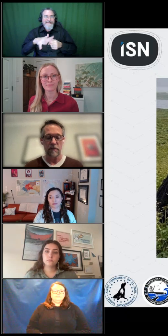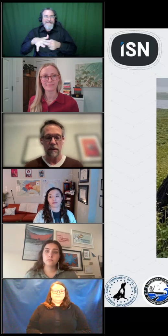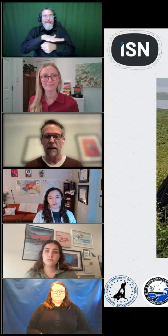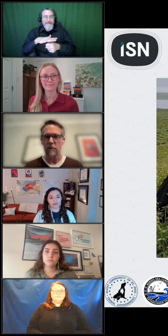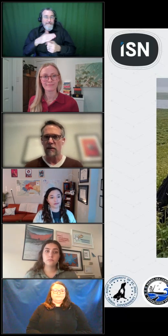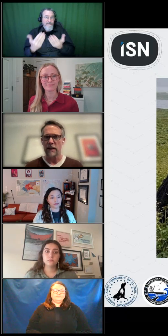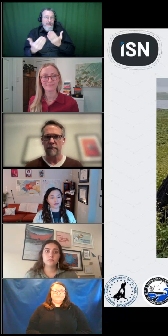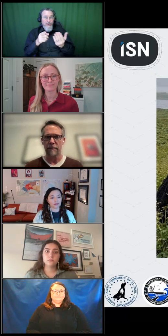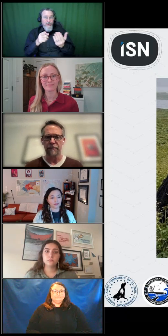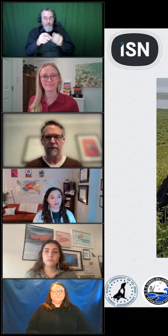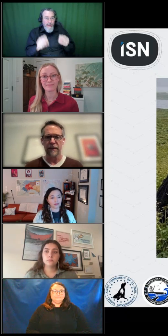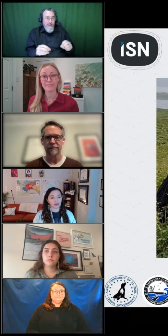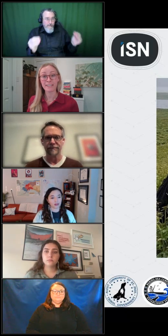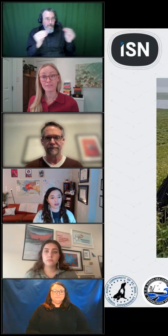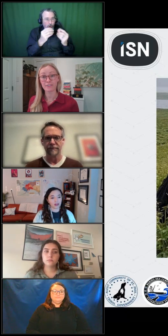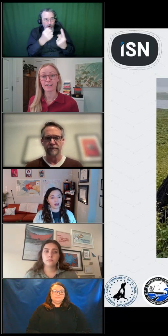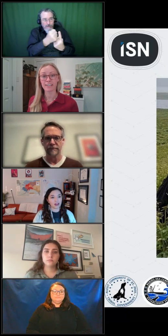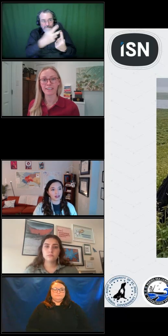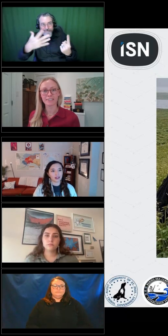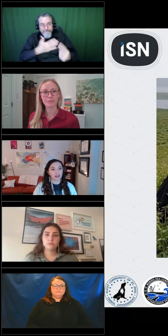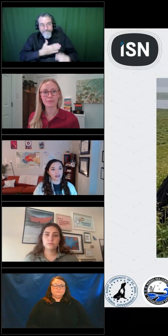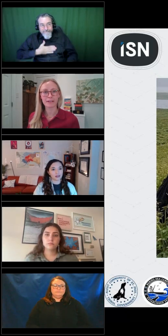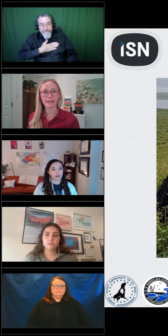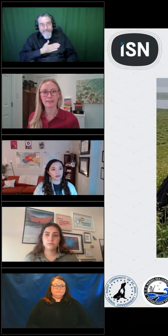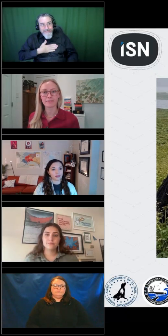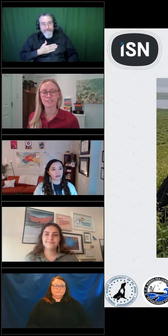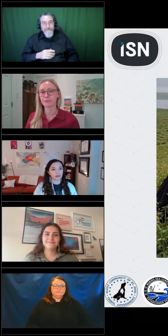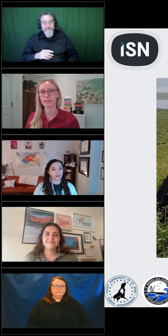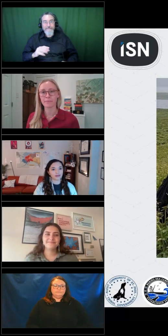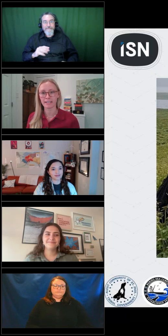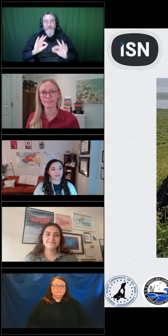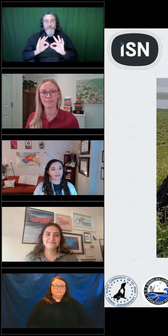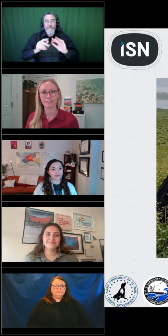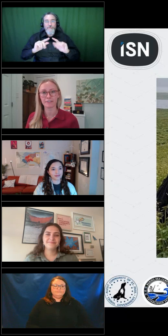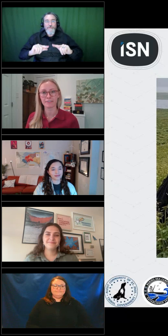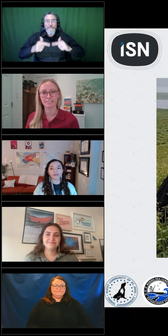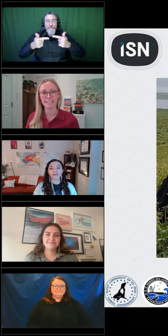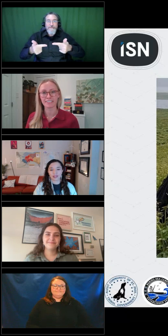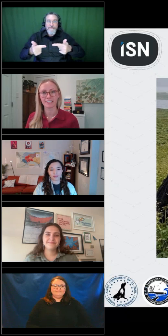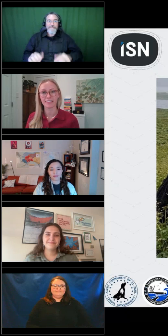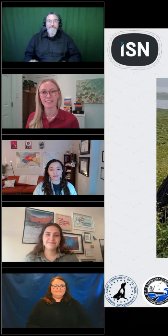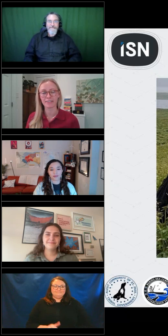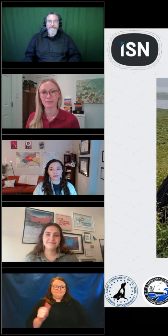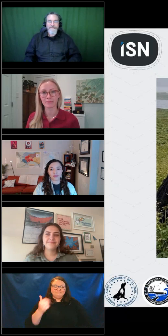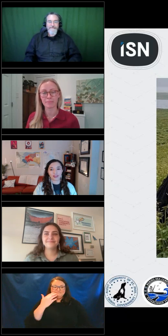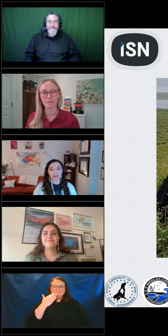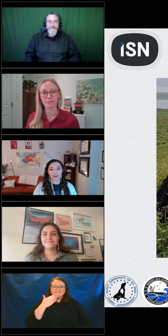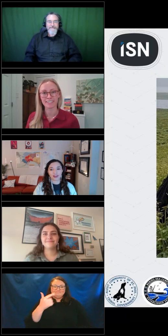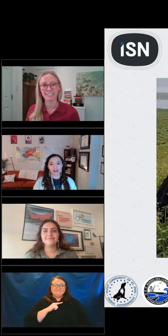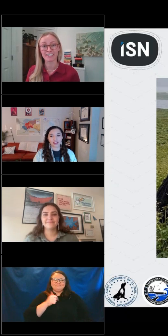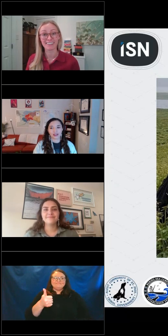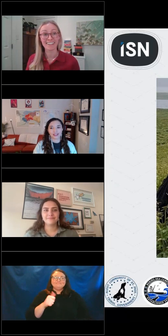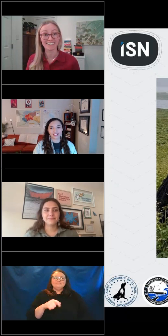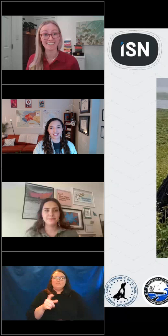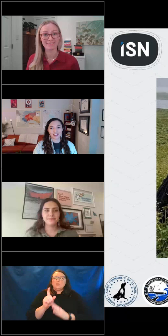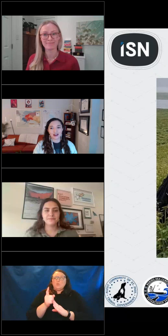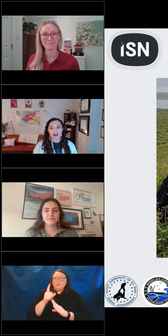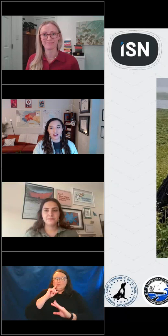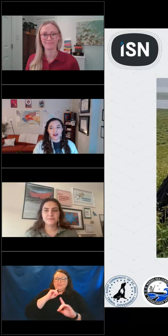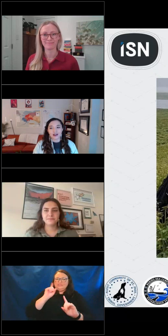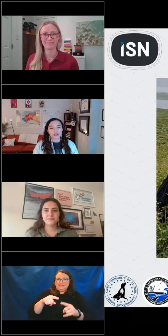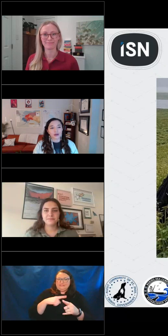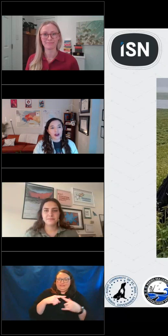for, that would be great. Thank you, Frank. And we'll have just 1 minute for this answer, and then we'll wrap up for this session.